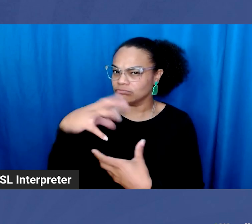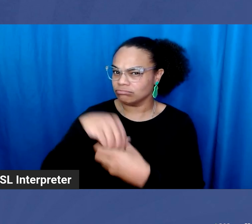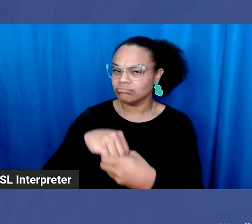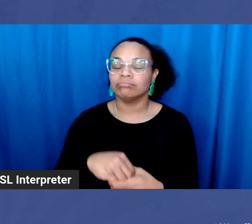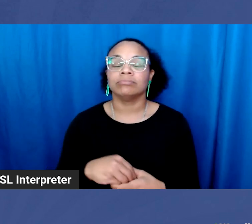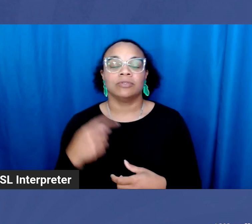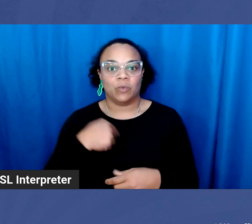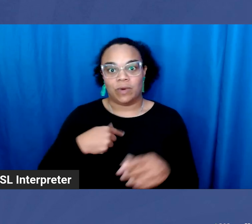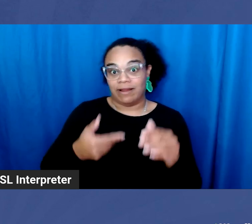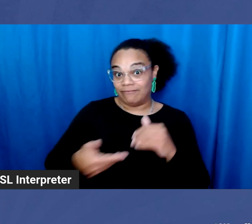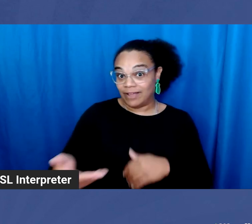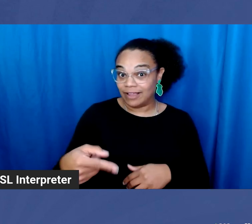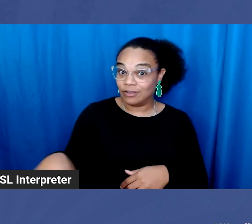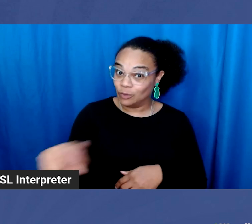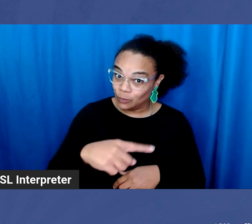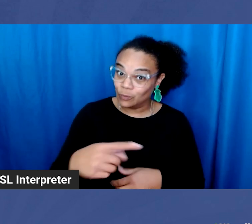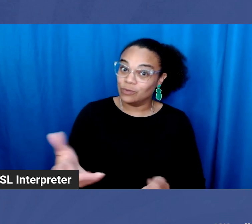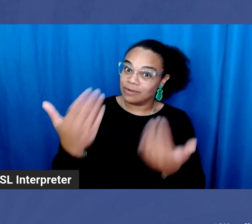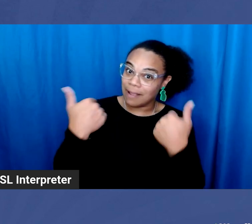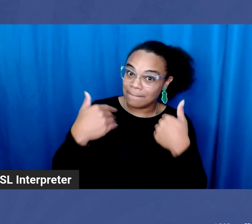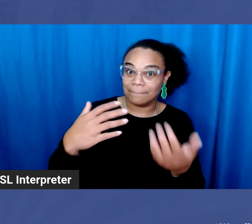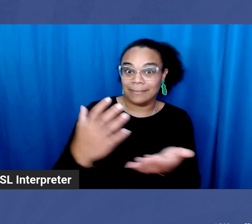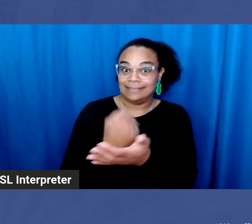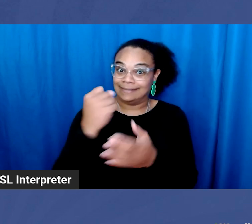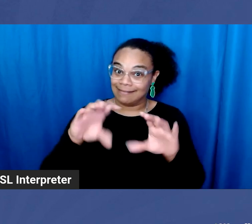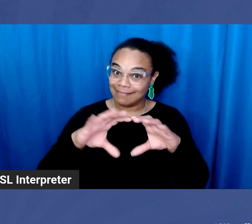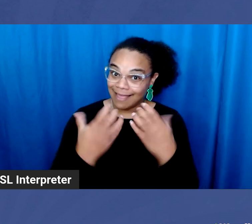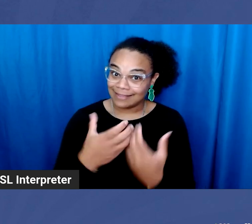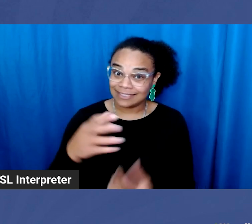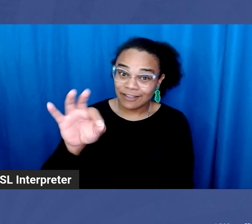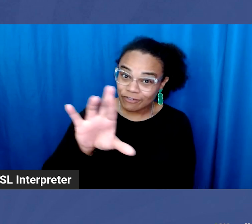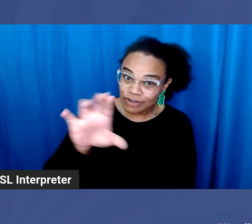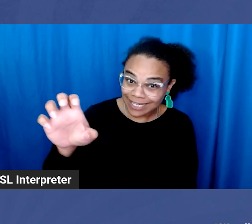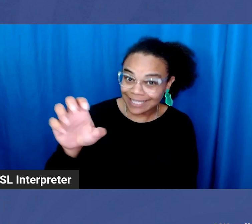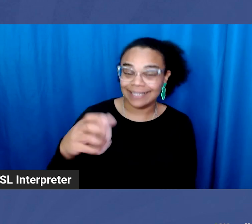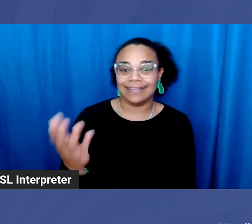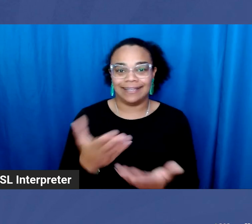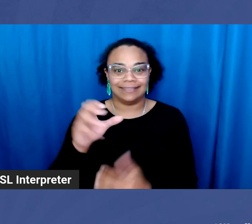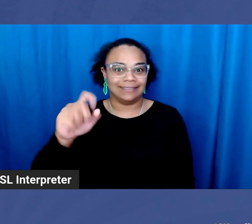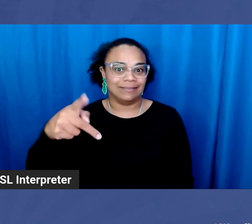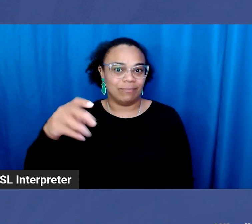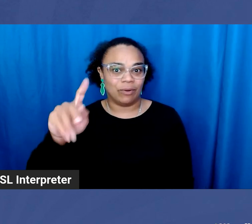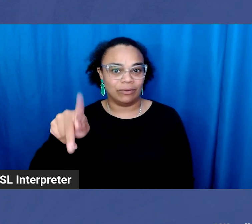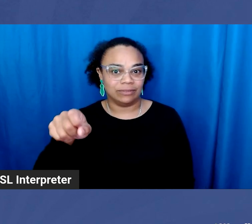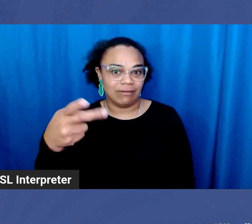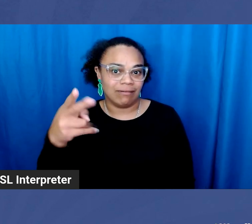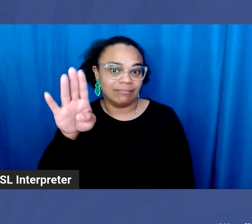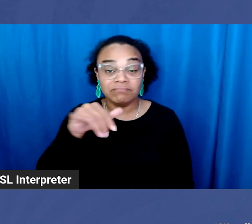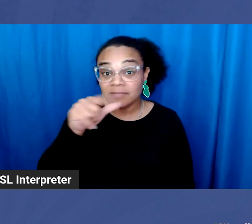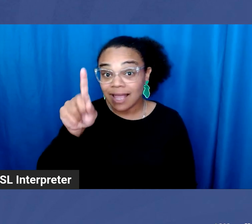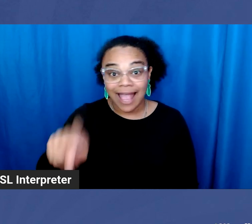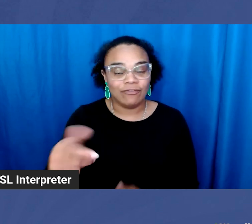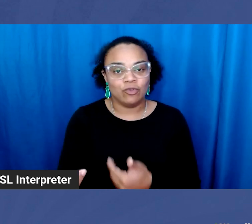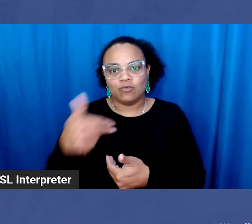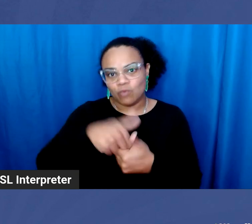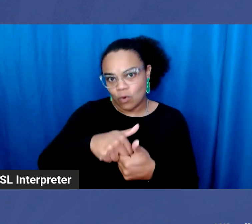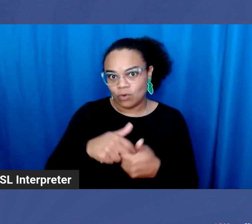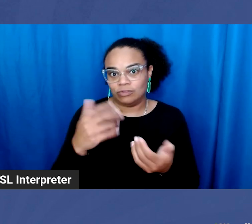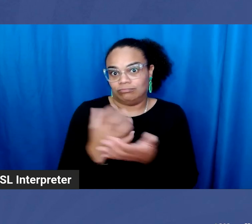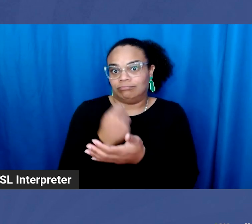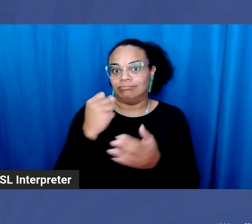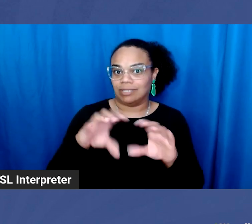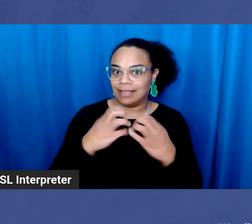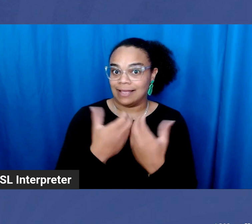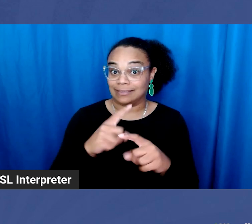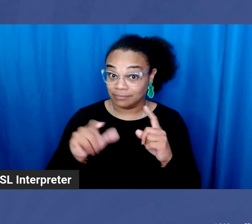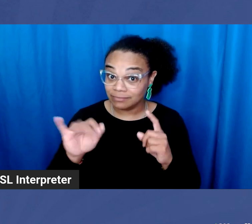you to come take a class. It's free at Spokes Hub. You don't have to enroll to take a class, but if you do want to enroll, we welcome